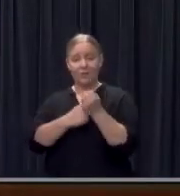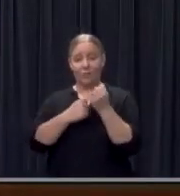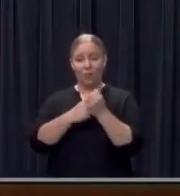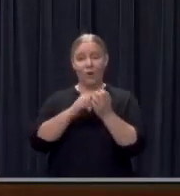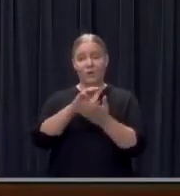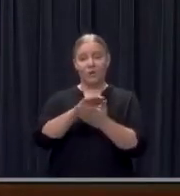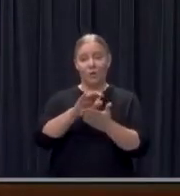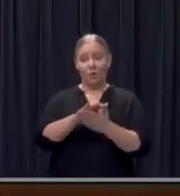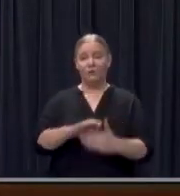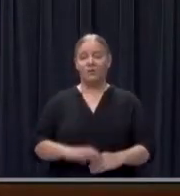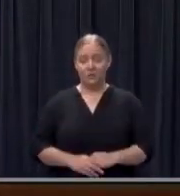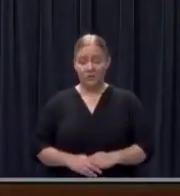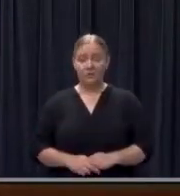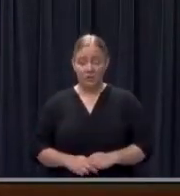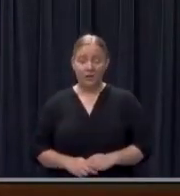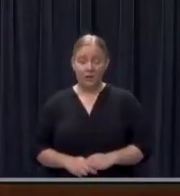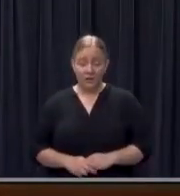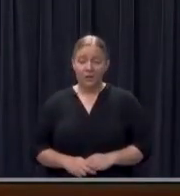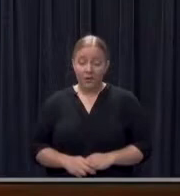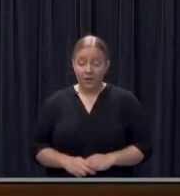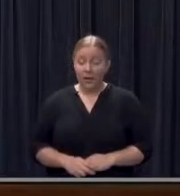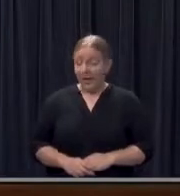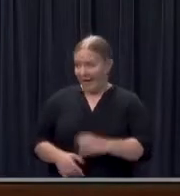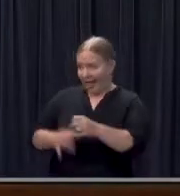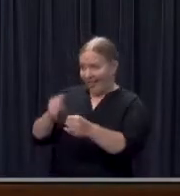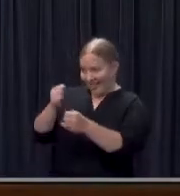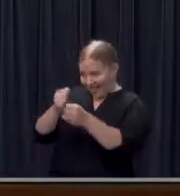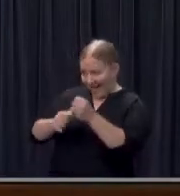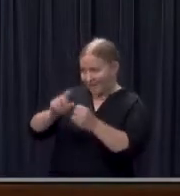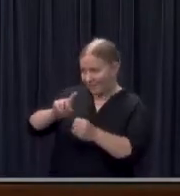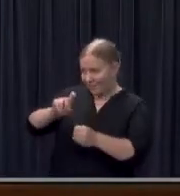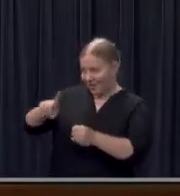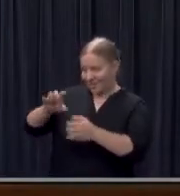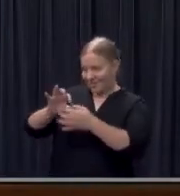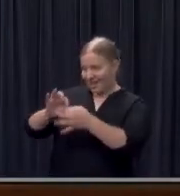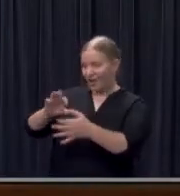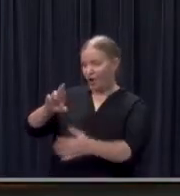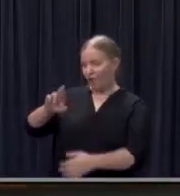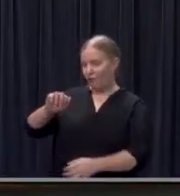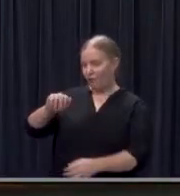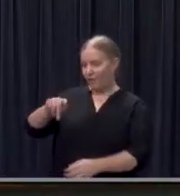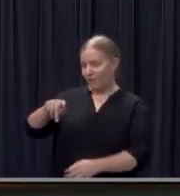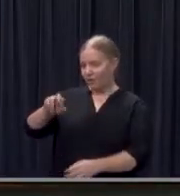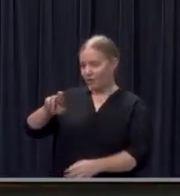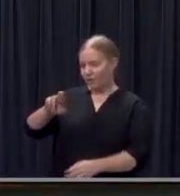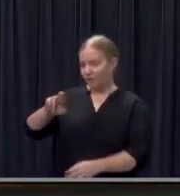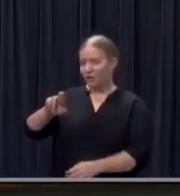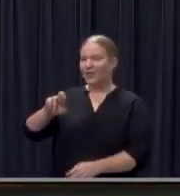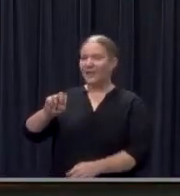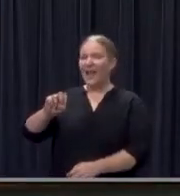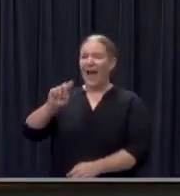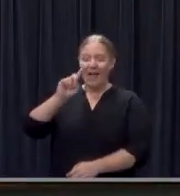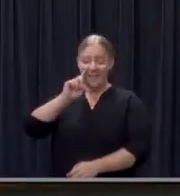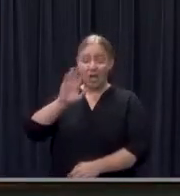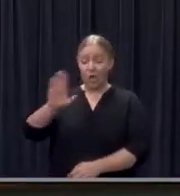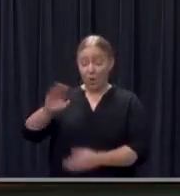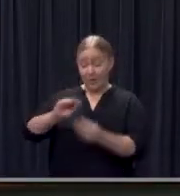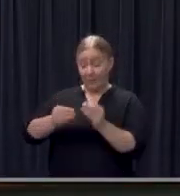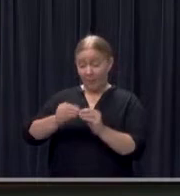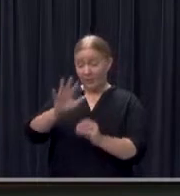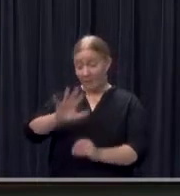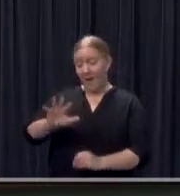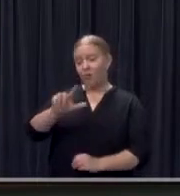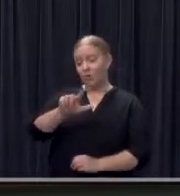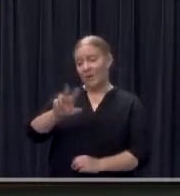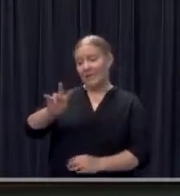with some of those things. So. I had one last question on the Raptor. I think your number was about 27,000.